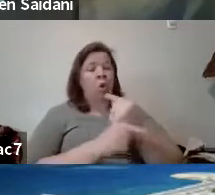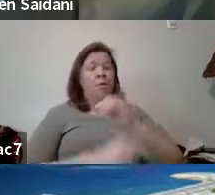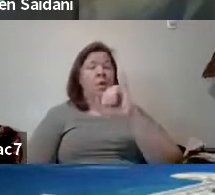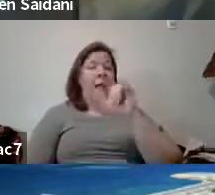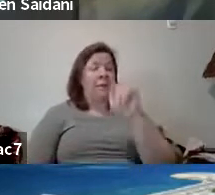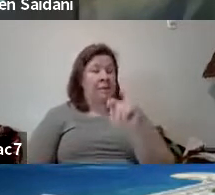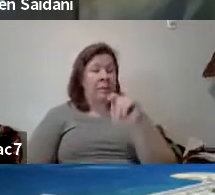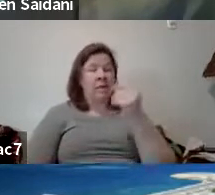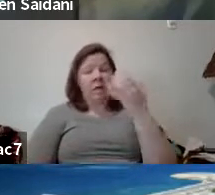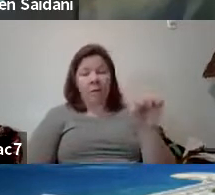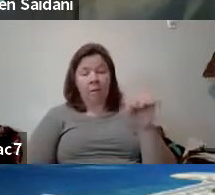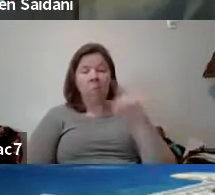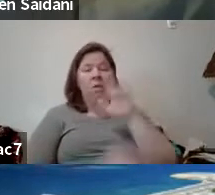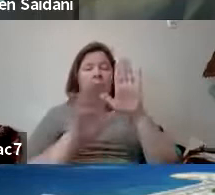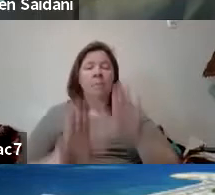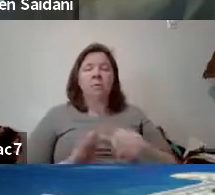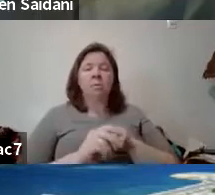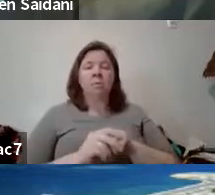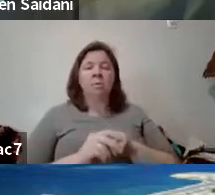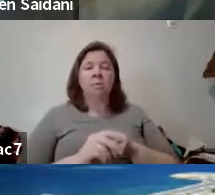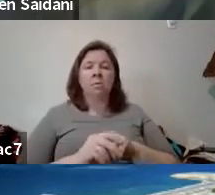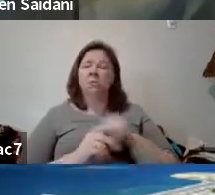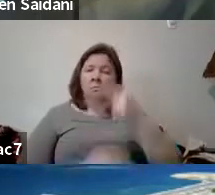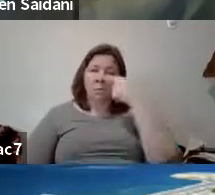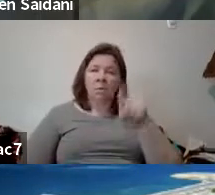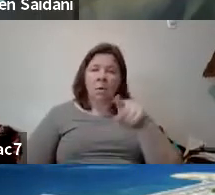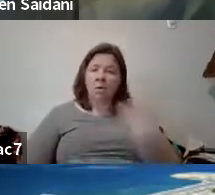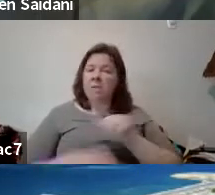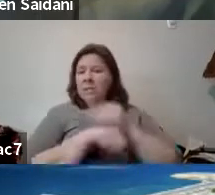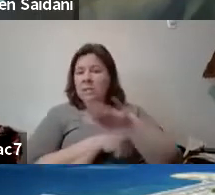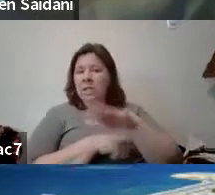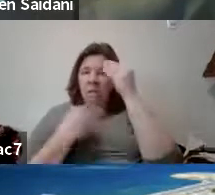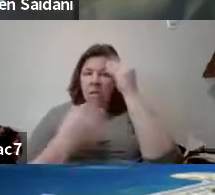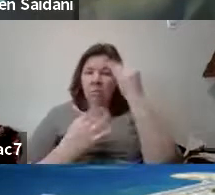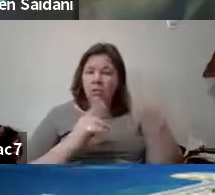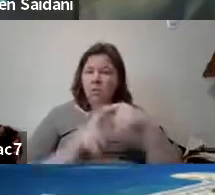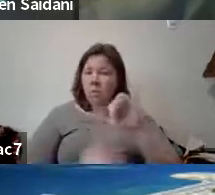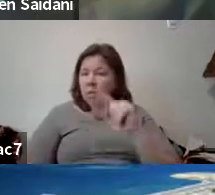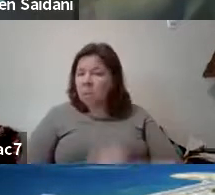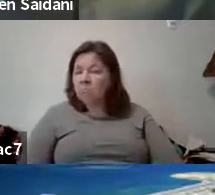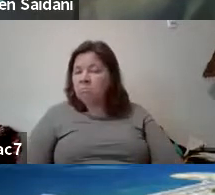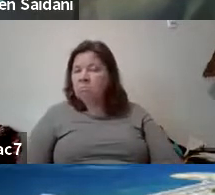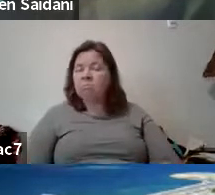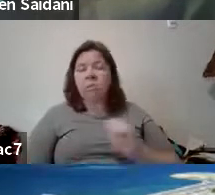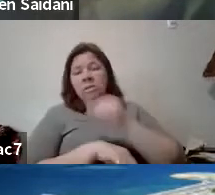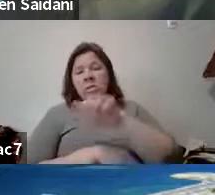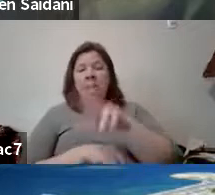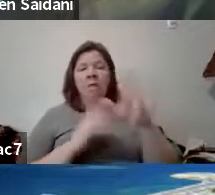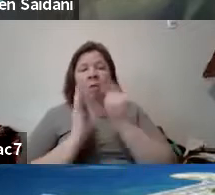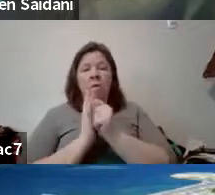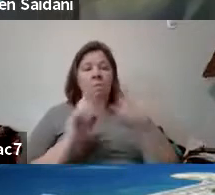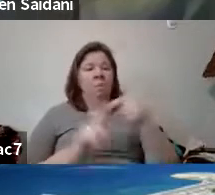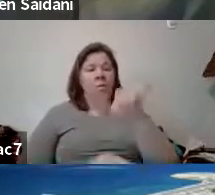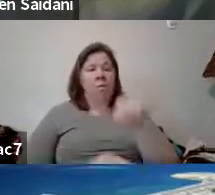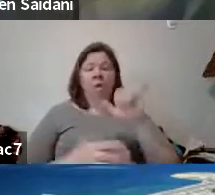amazing. Would you mind if I sent you some information about it? And then you just send them a video that you like, that resonated